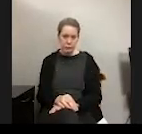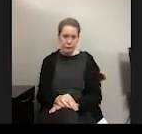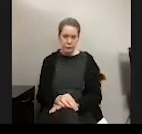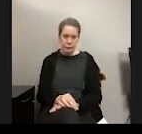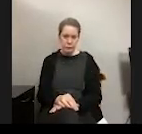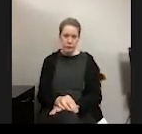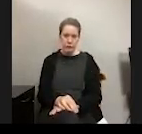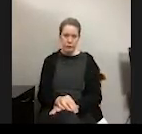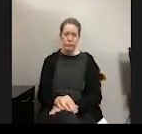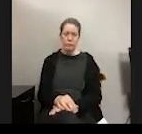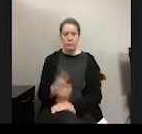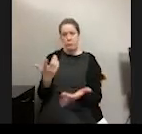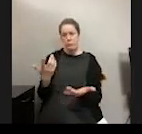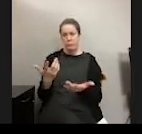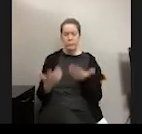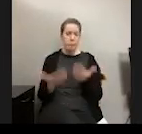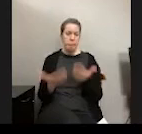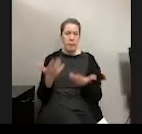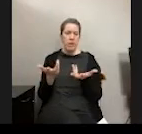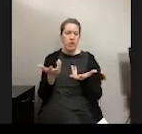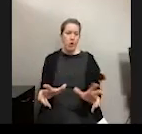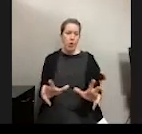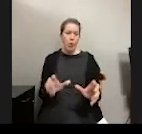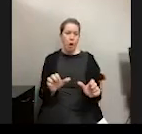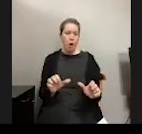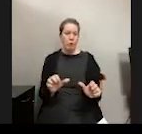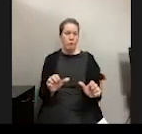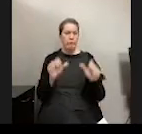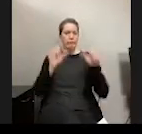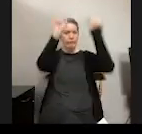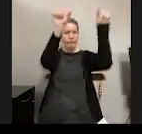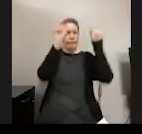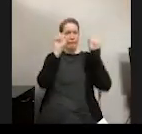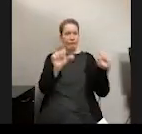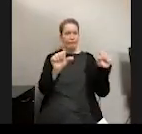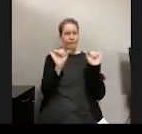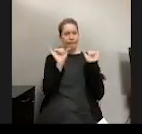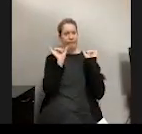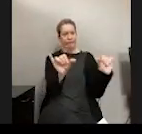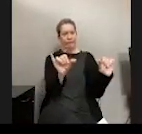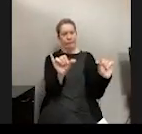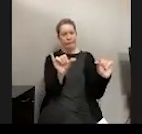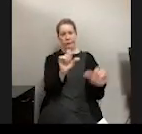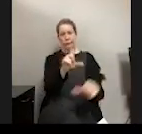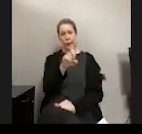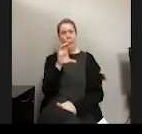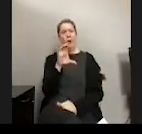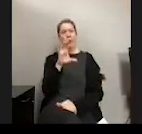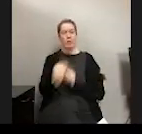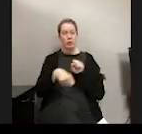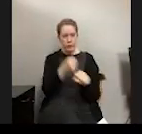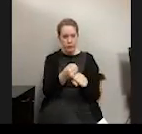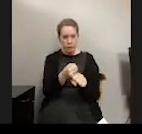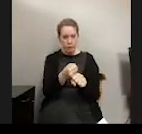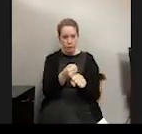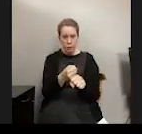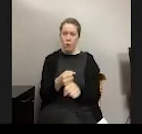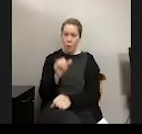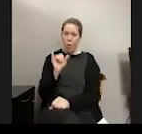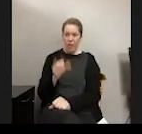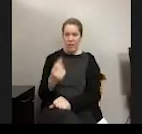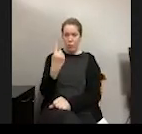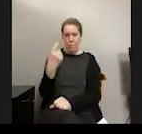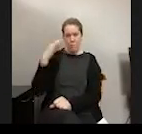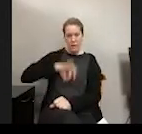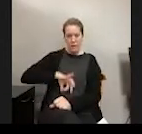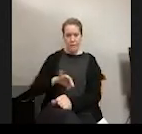for 100 years. And that's something that public art can be very good at as well. Yeah,